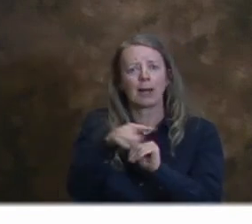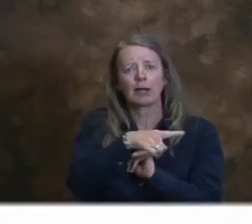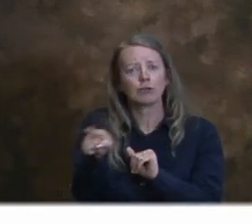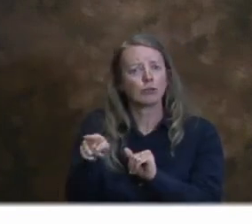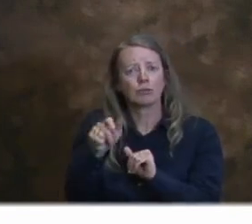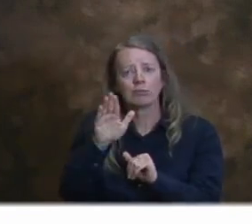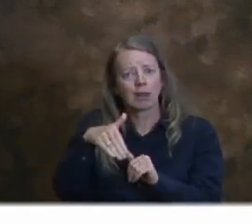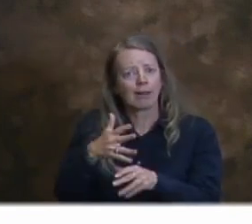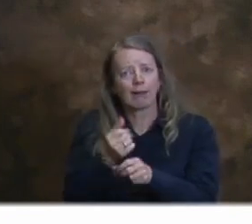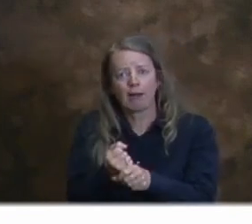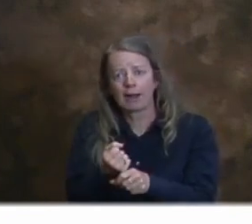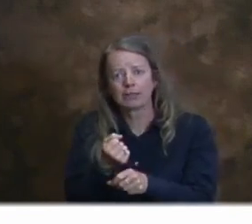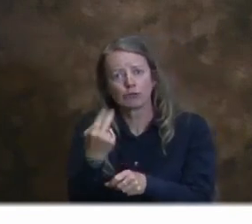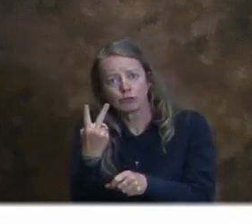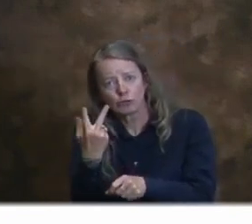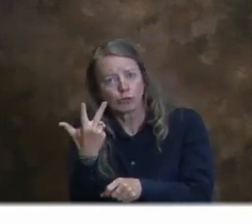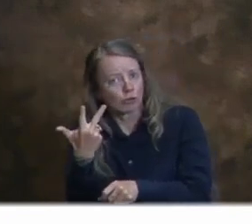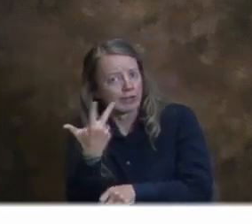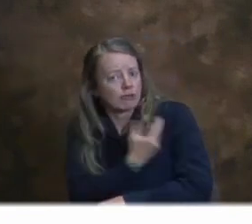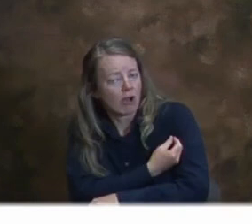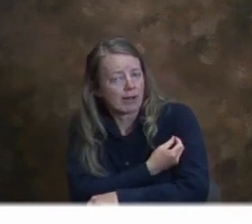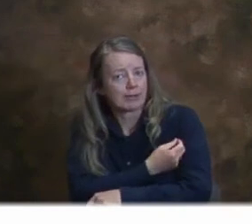your series, now's the time to do that.